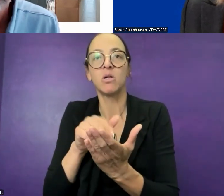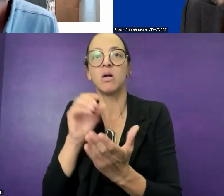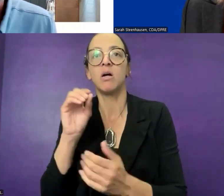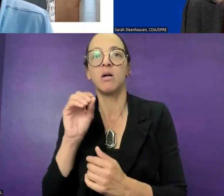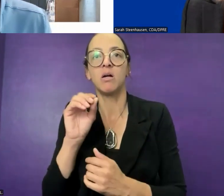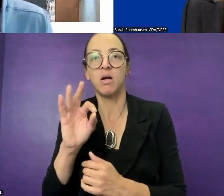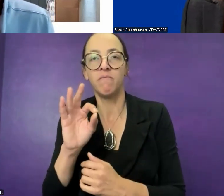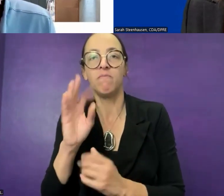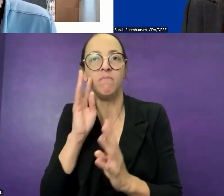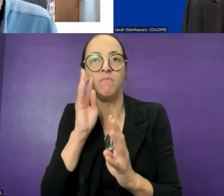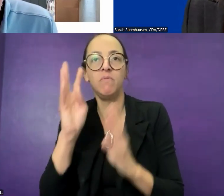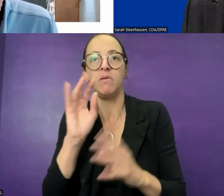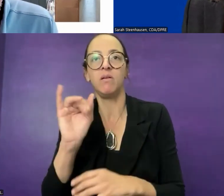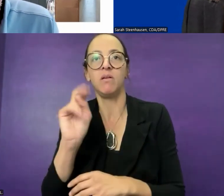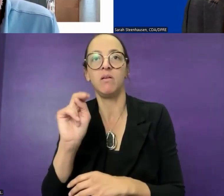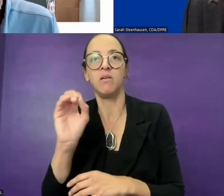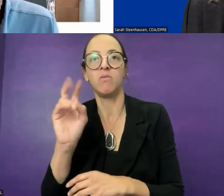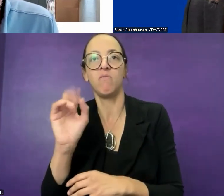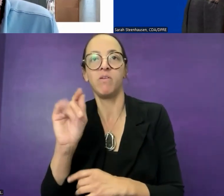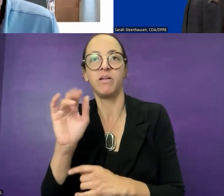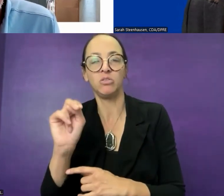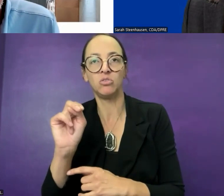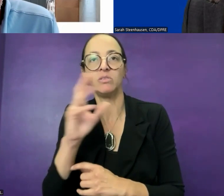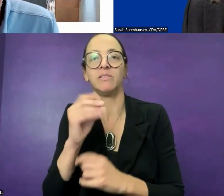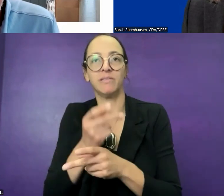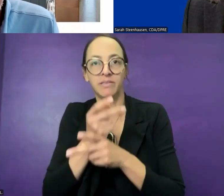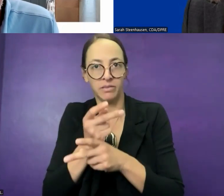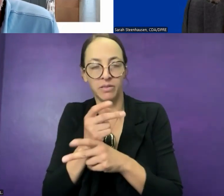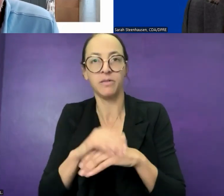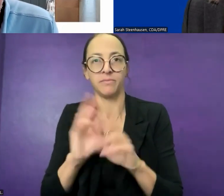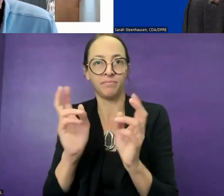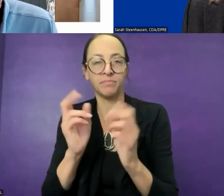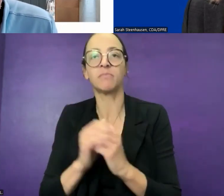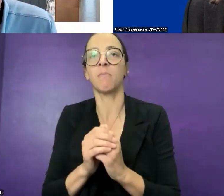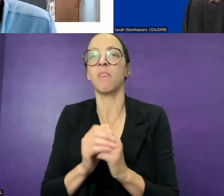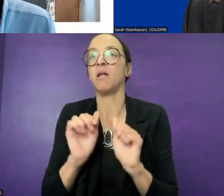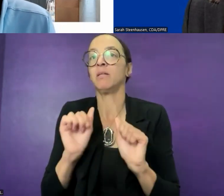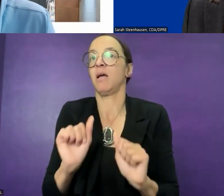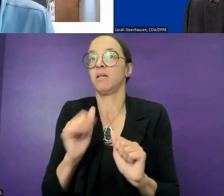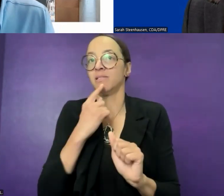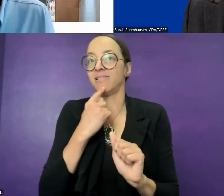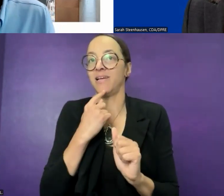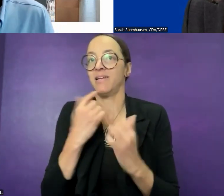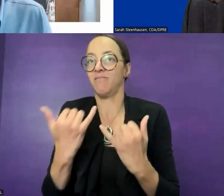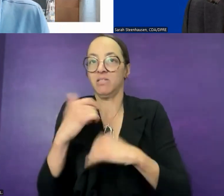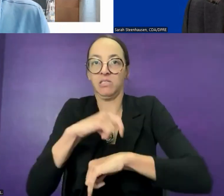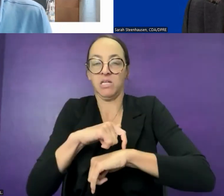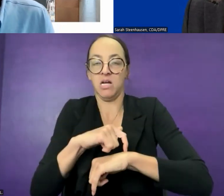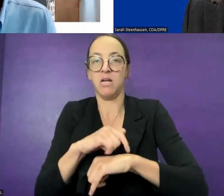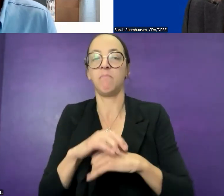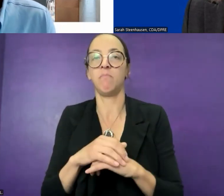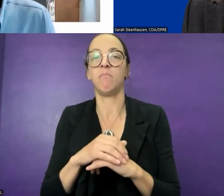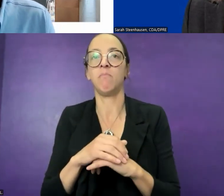interest in the detail? And I can just say that at this time, this is really in the exploratory phase. There is no